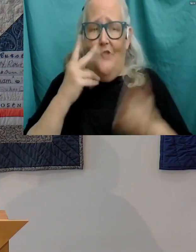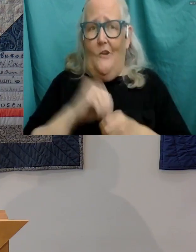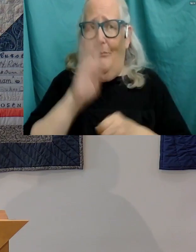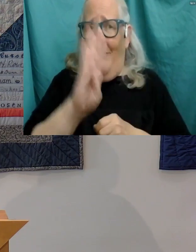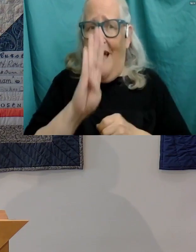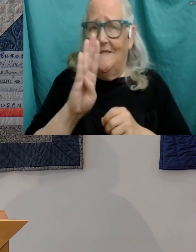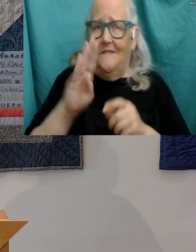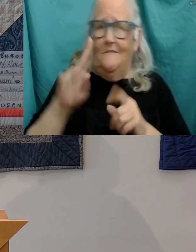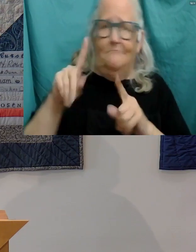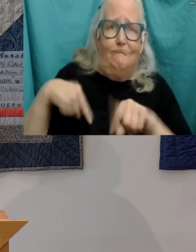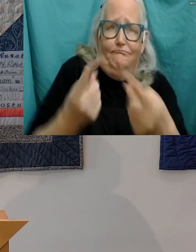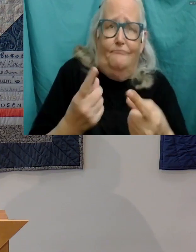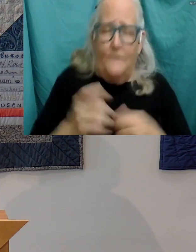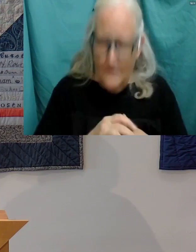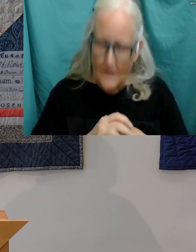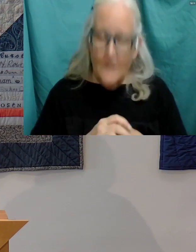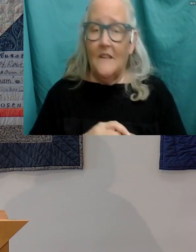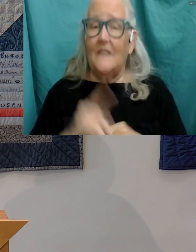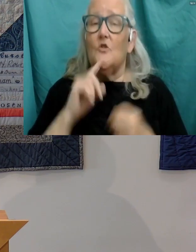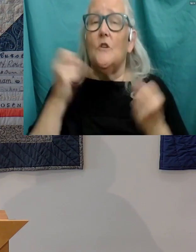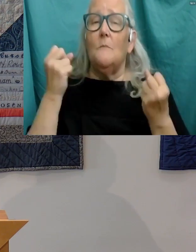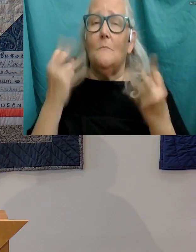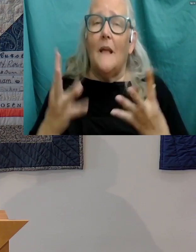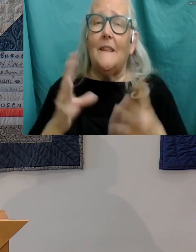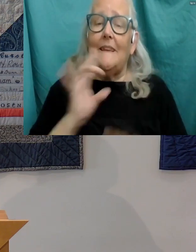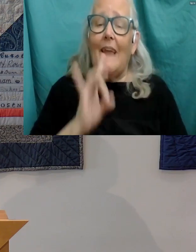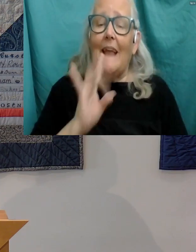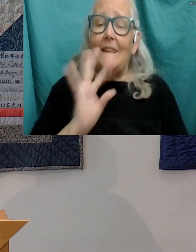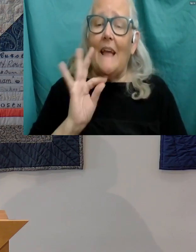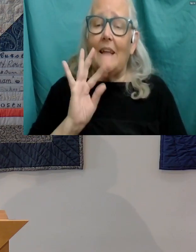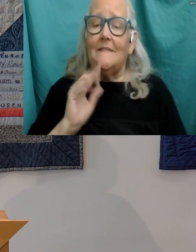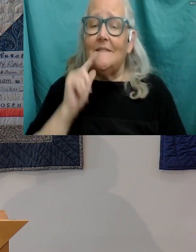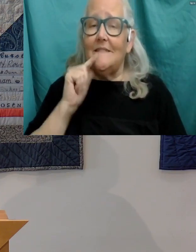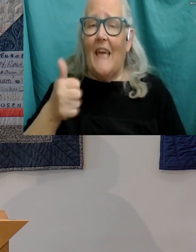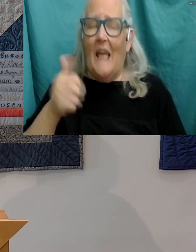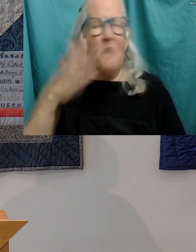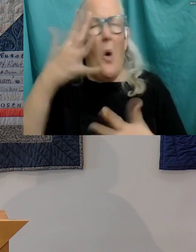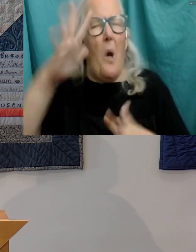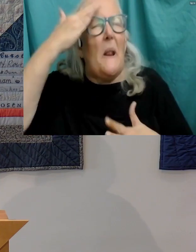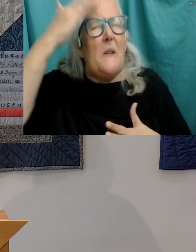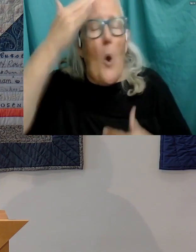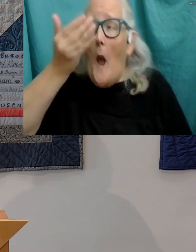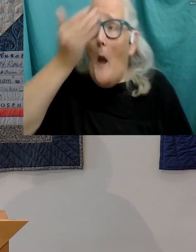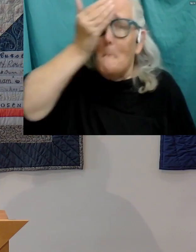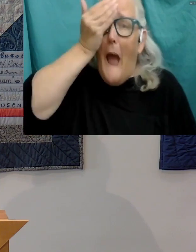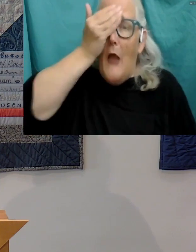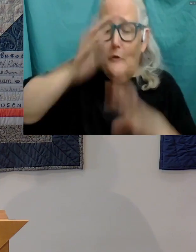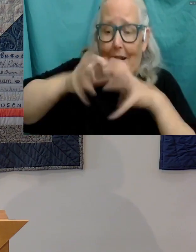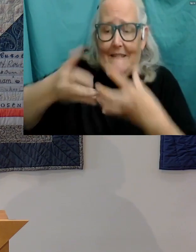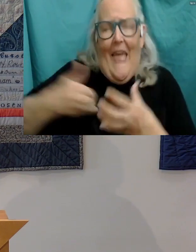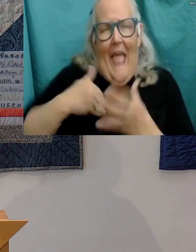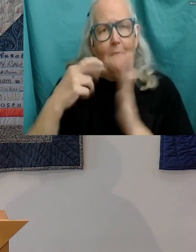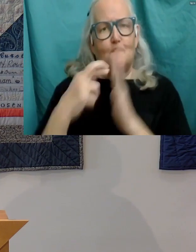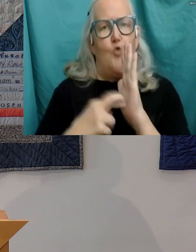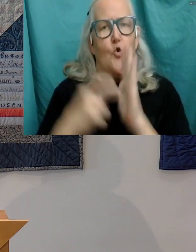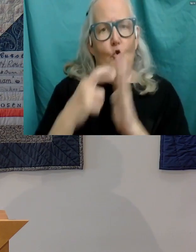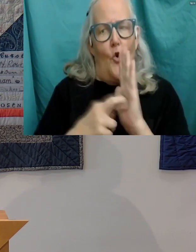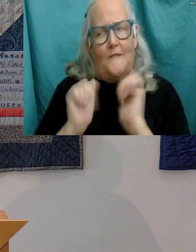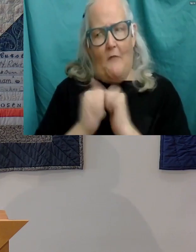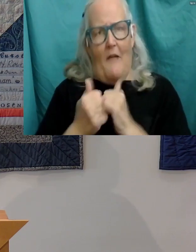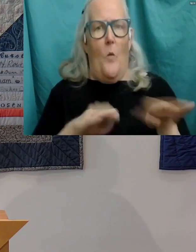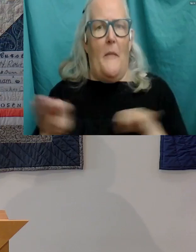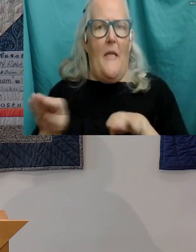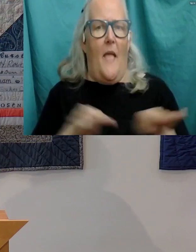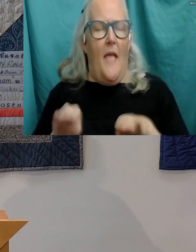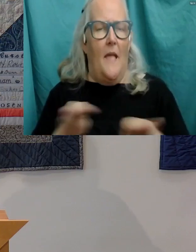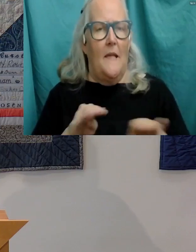lots of 8, 9, and 10-year-olds that the pirates themselves had codes about how they would conduct themselves, which is true.